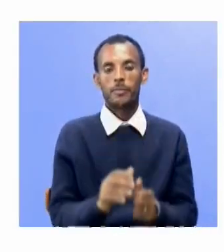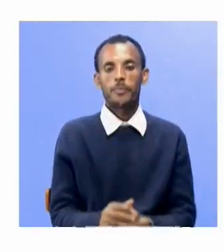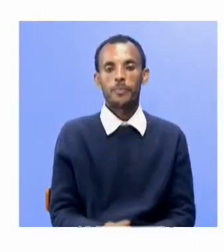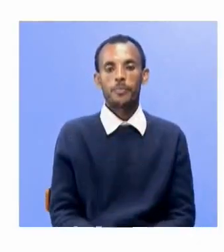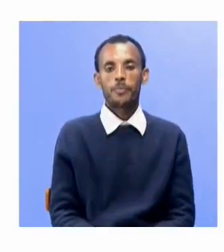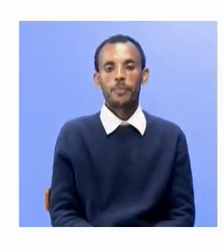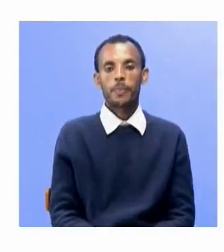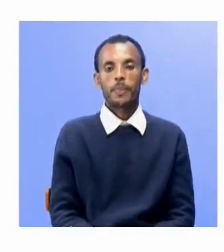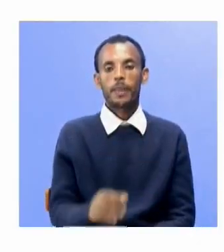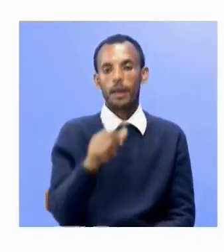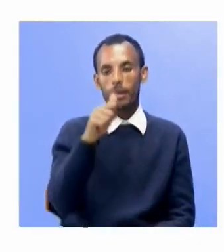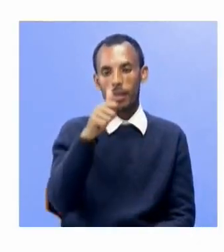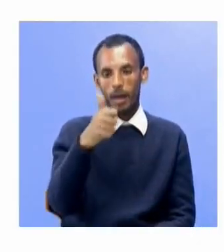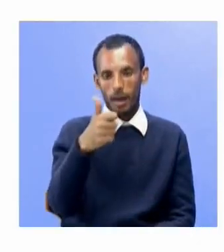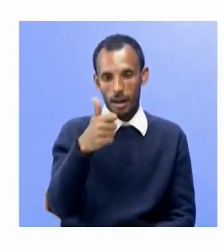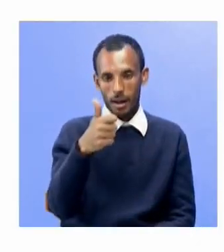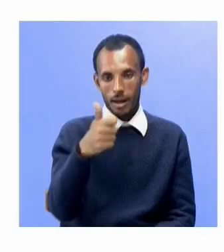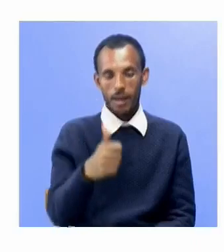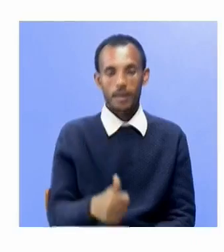Okay, 10,